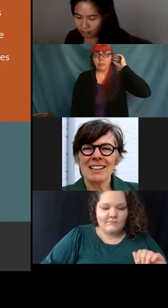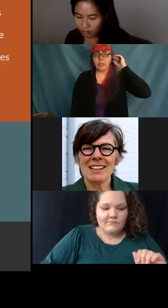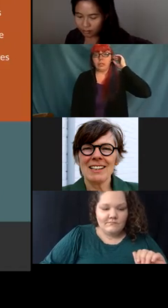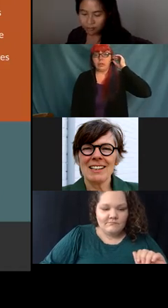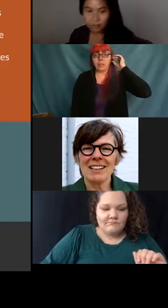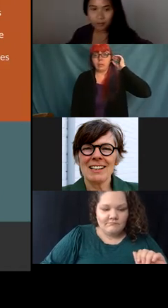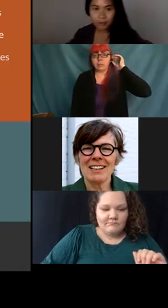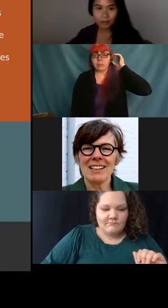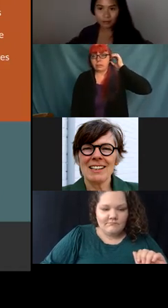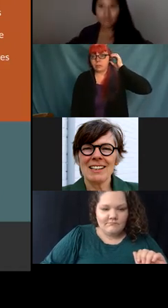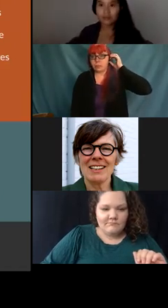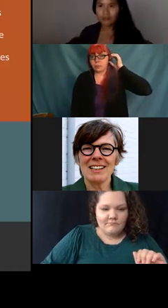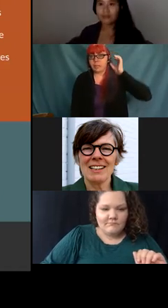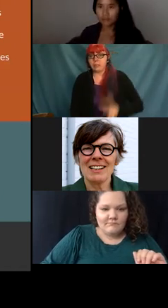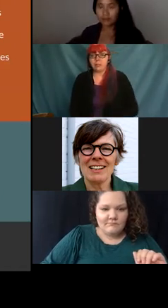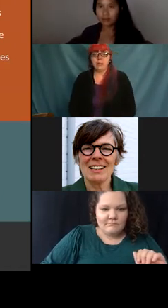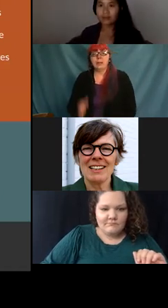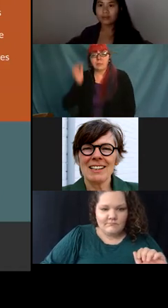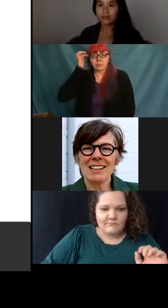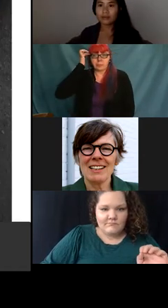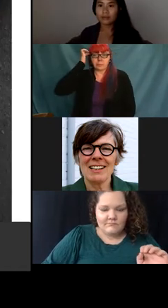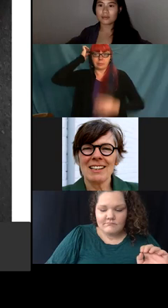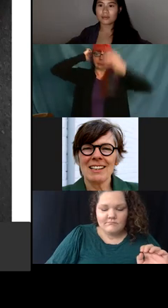Hopefully you can hear me. This is the interpreter speaking.